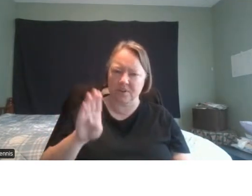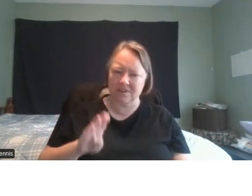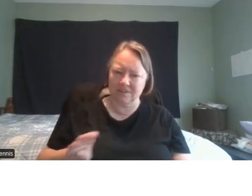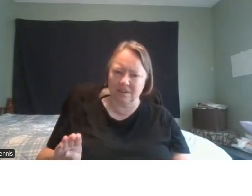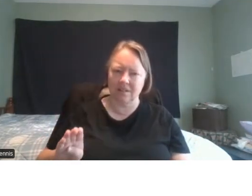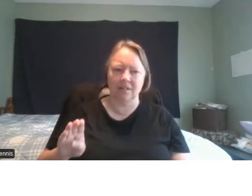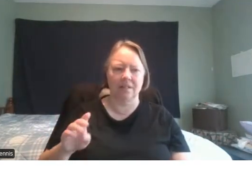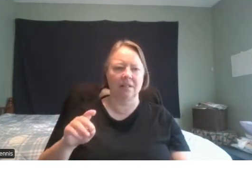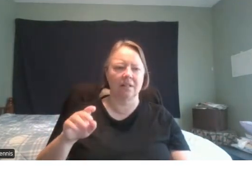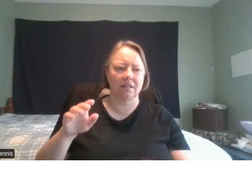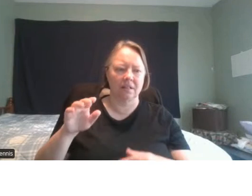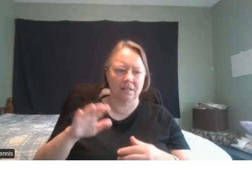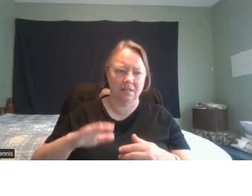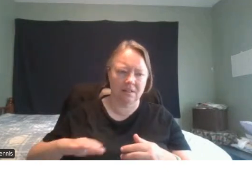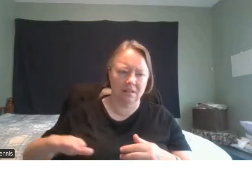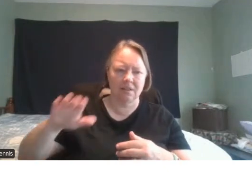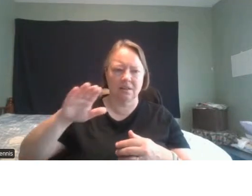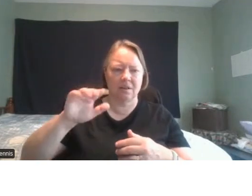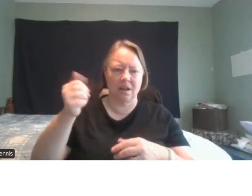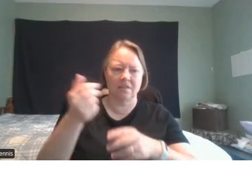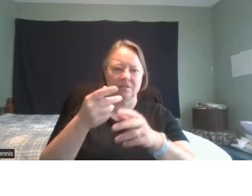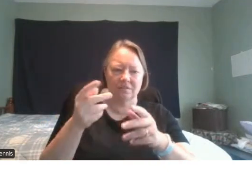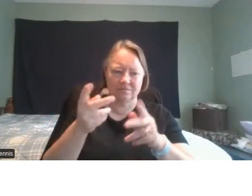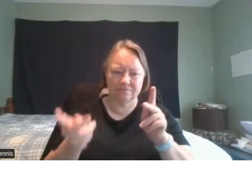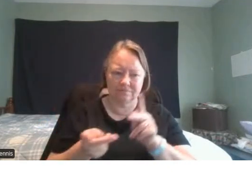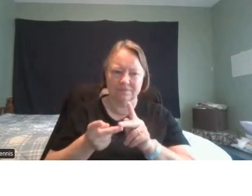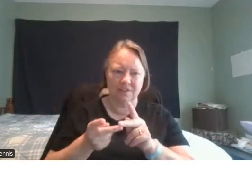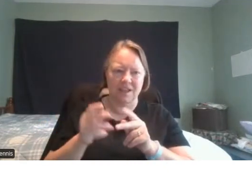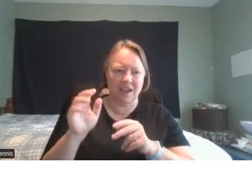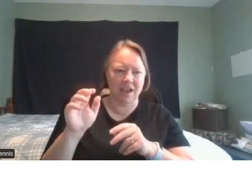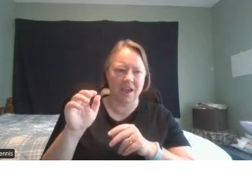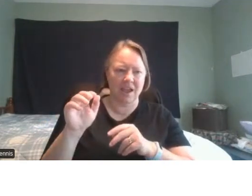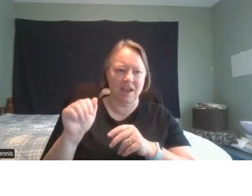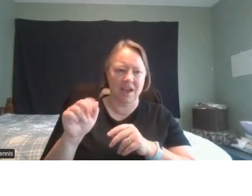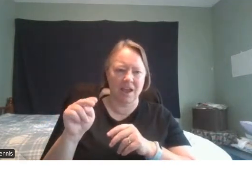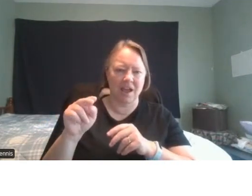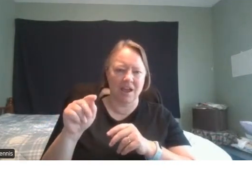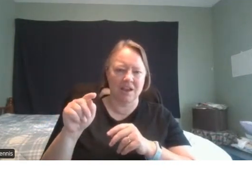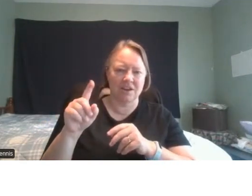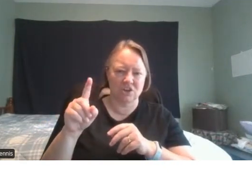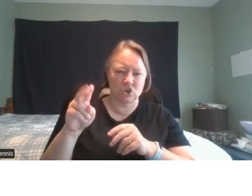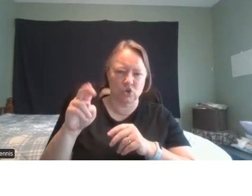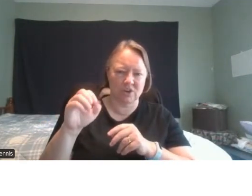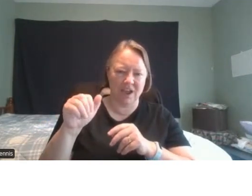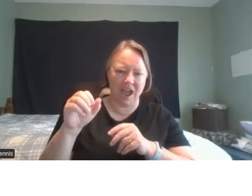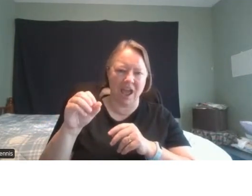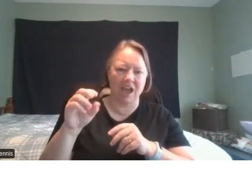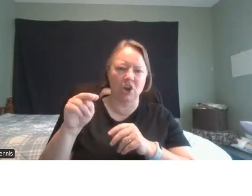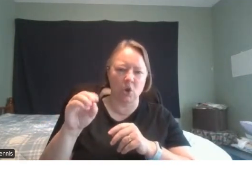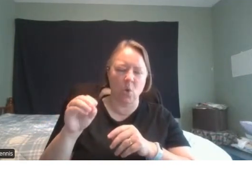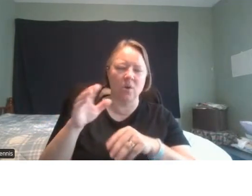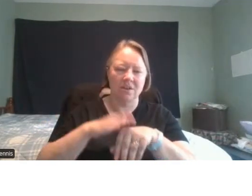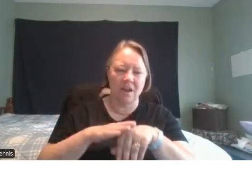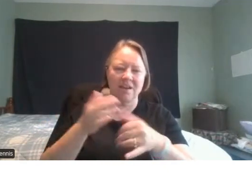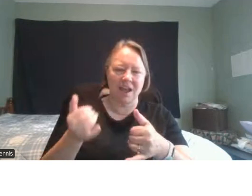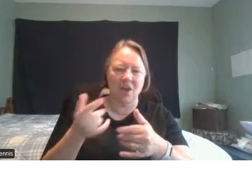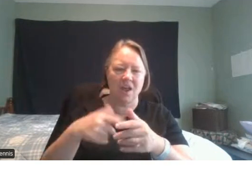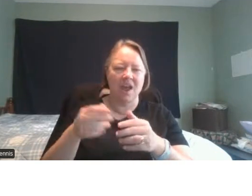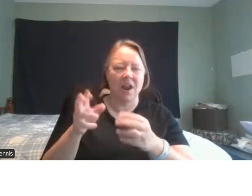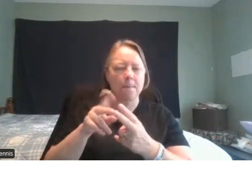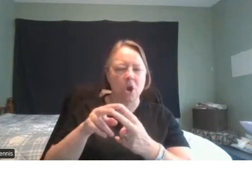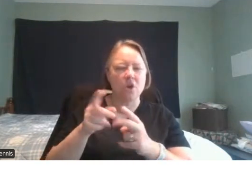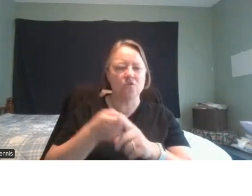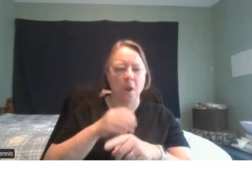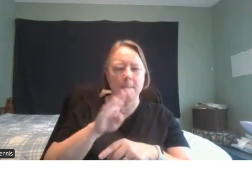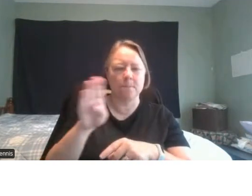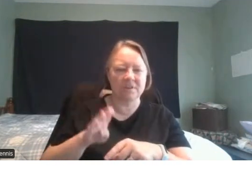Joao Adriano is on right now, and our partners in Brazil,